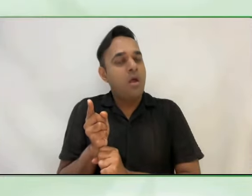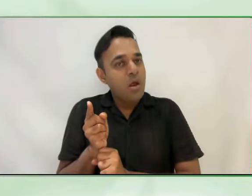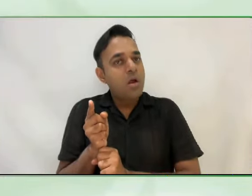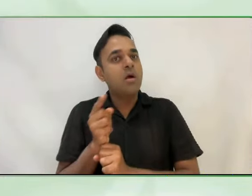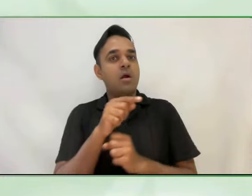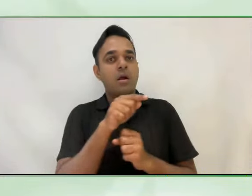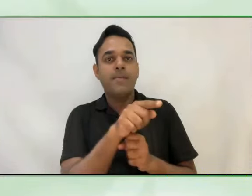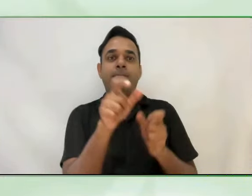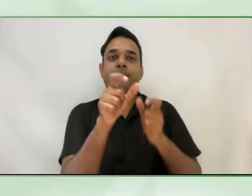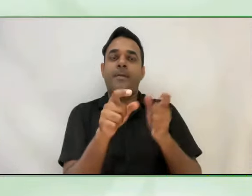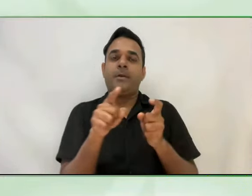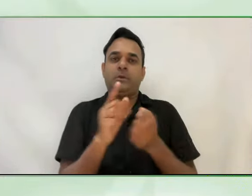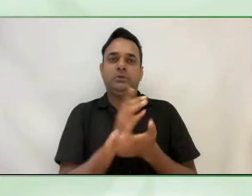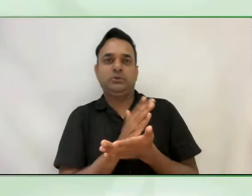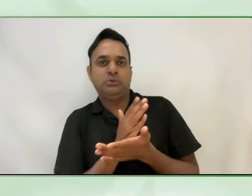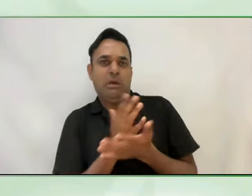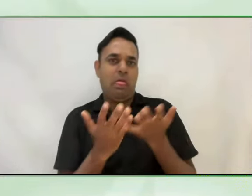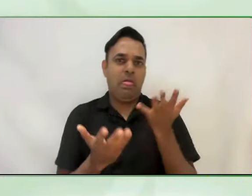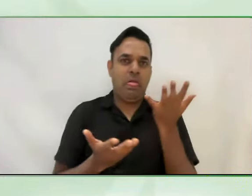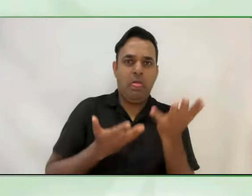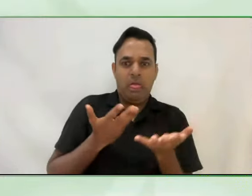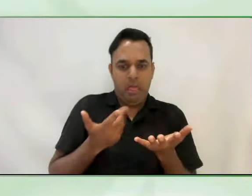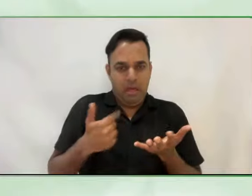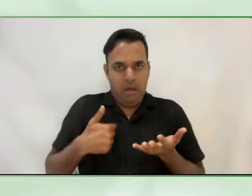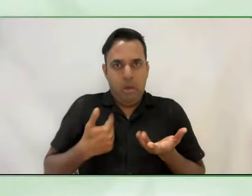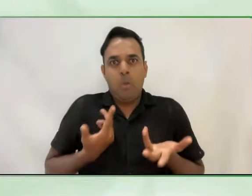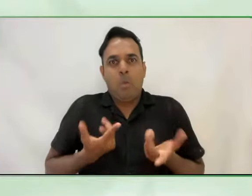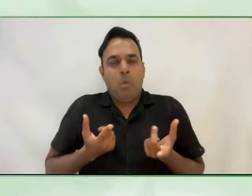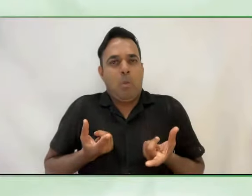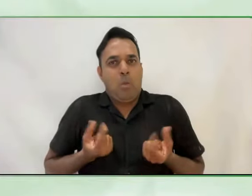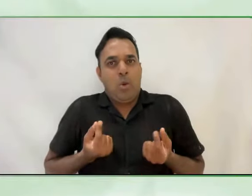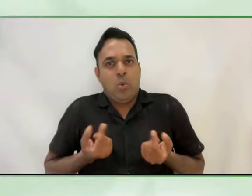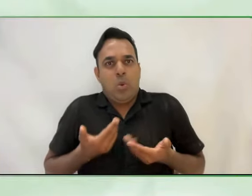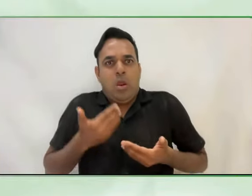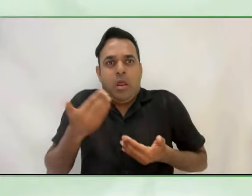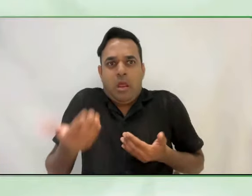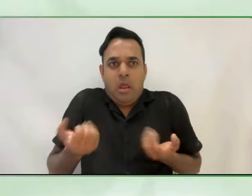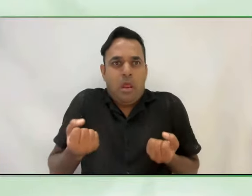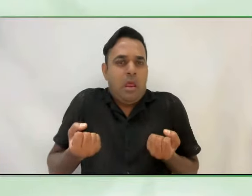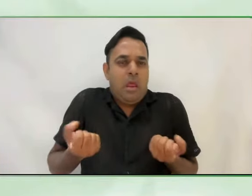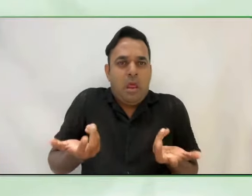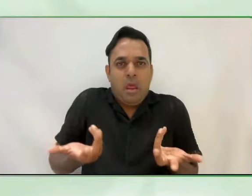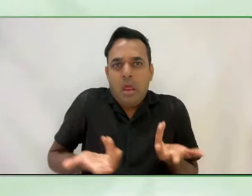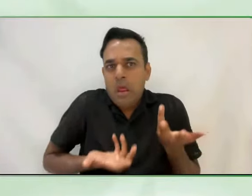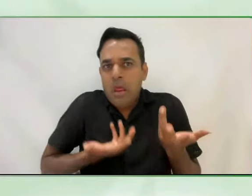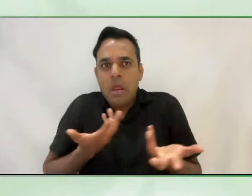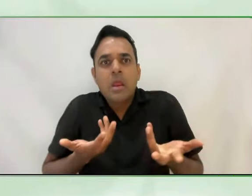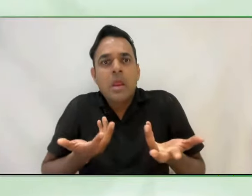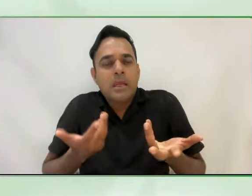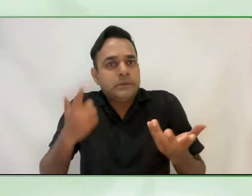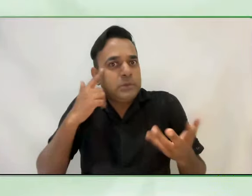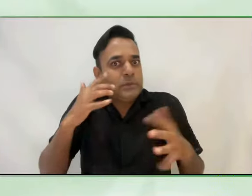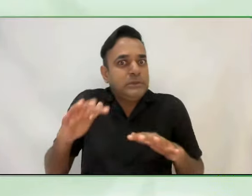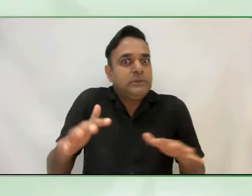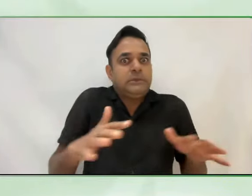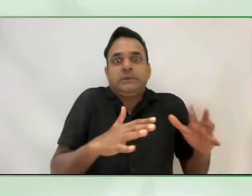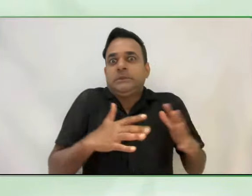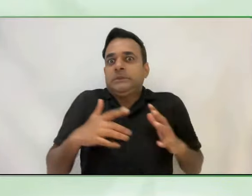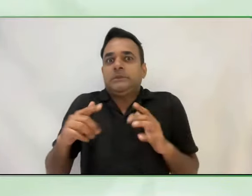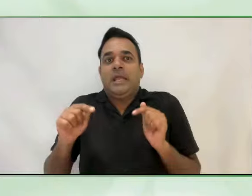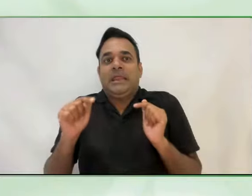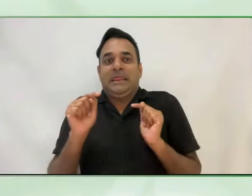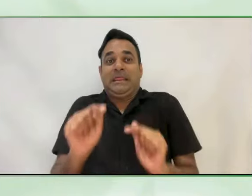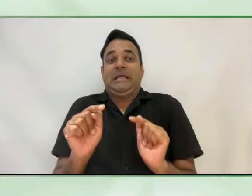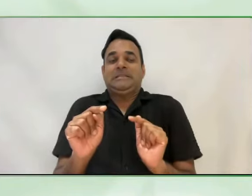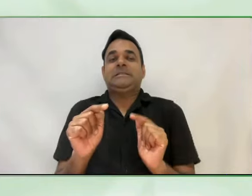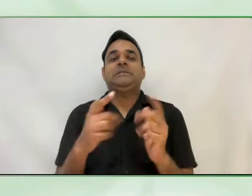the way and gave them supportive recommendations on what they can do in the context of their workplace. So what people do is they